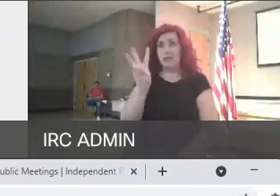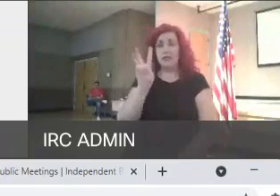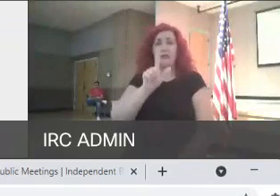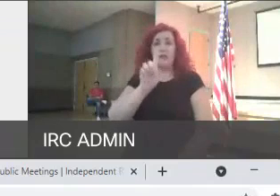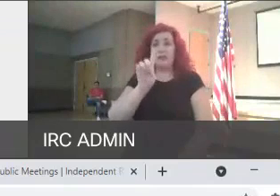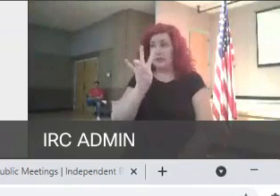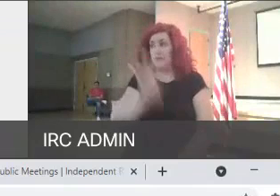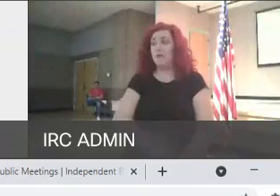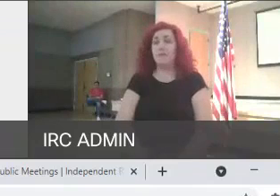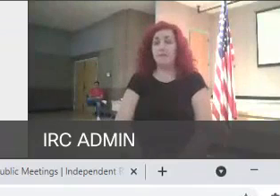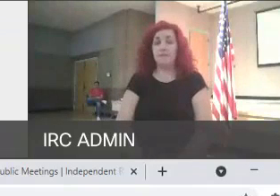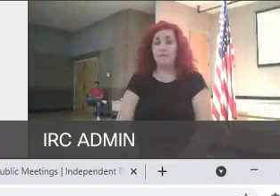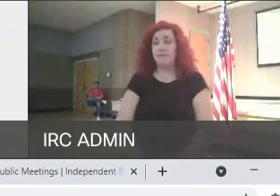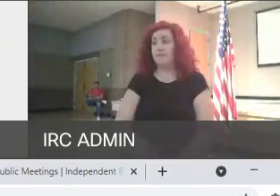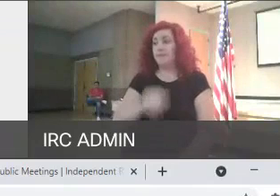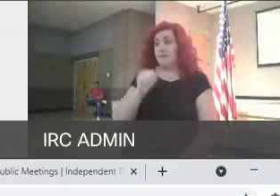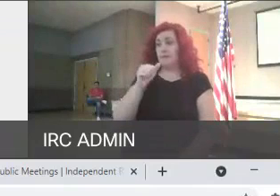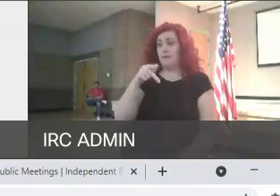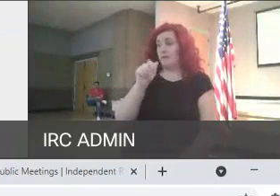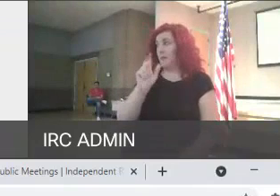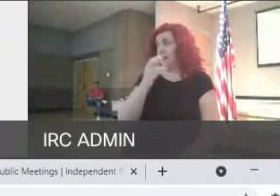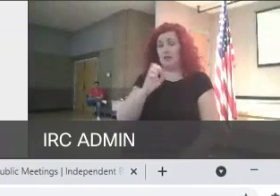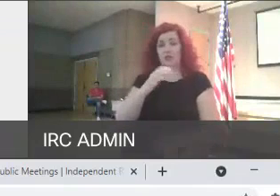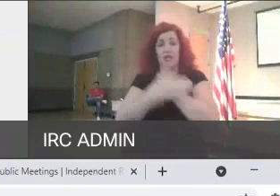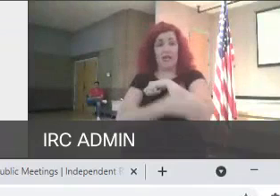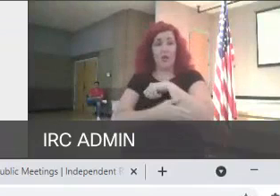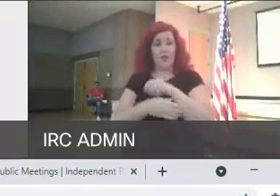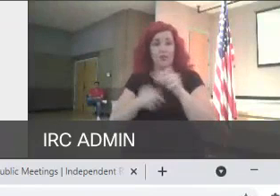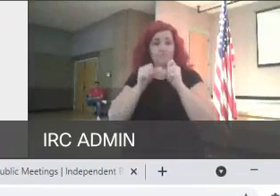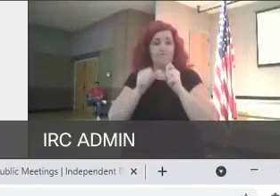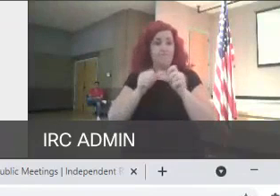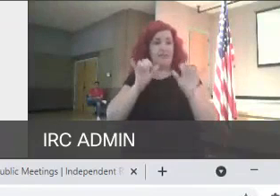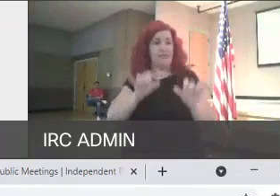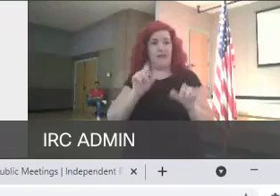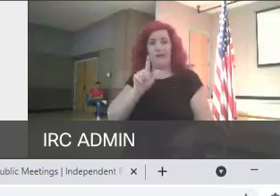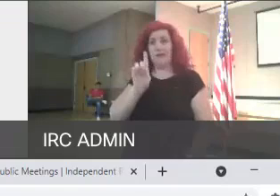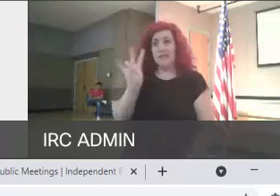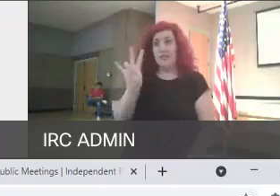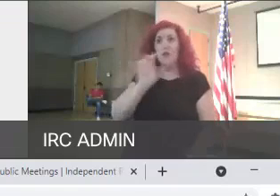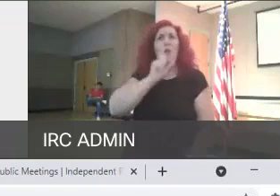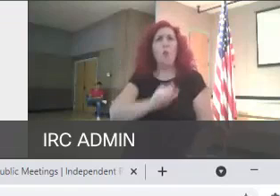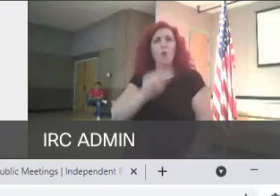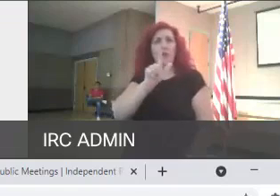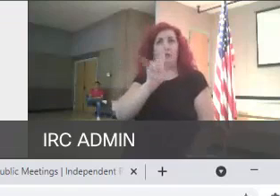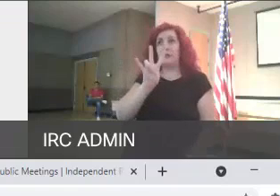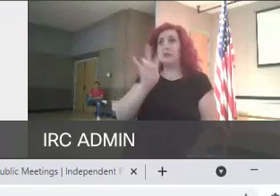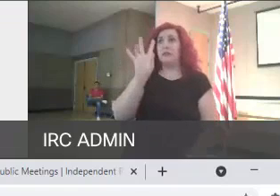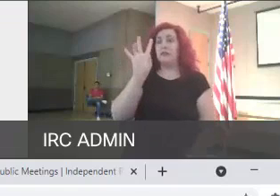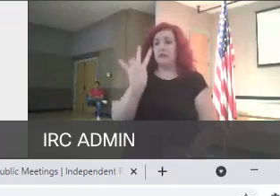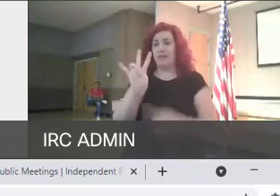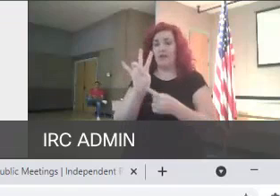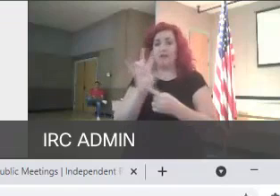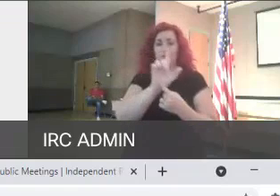LD7. Apache County remains an LD7. The old LD7 included parts of the